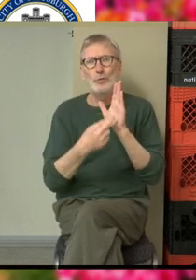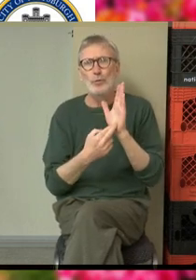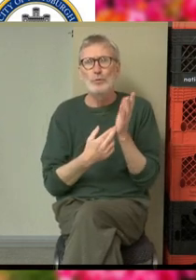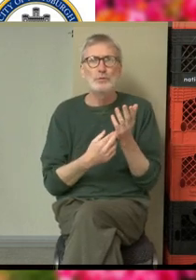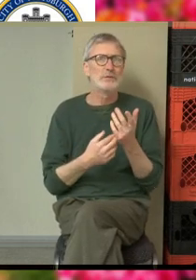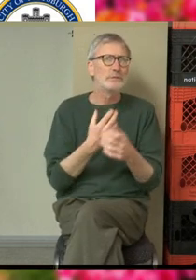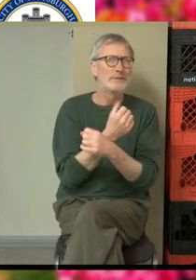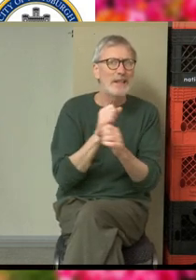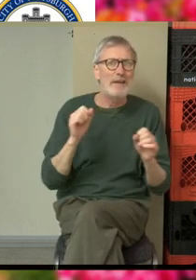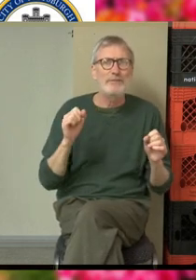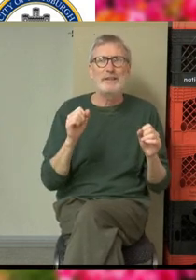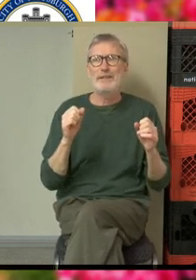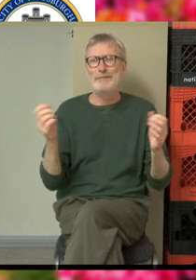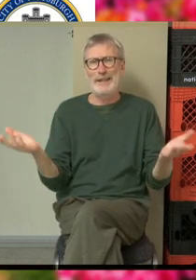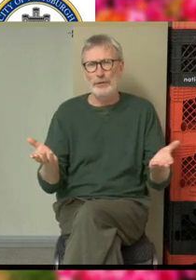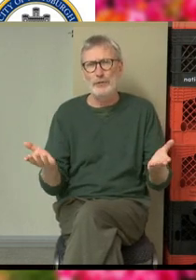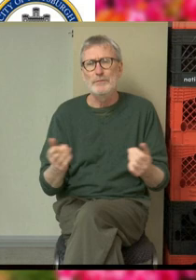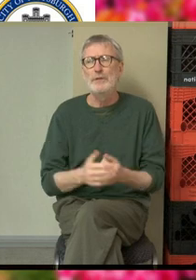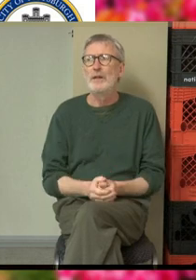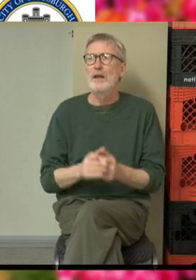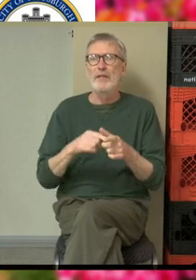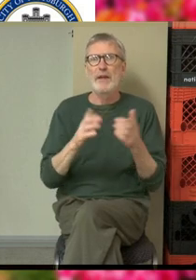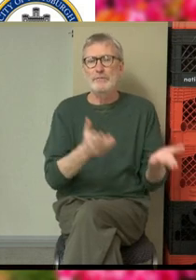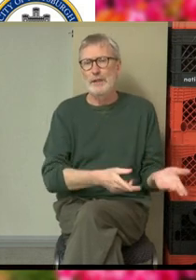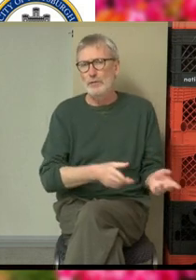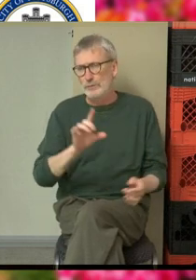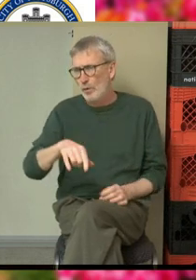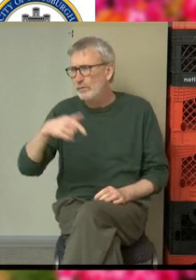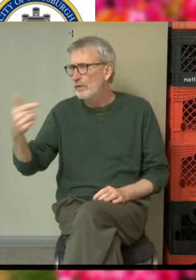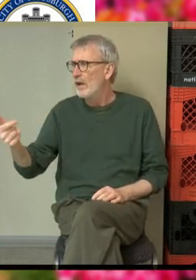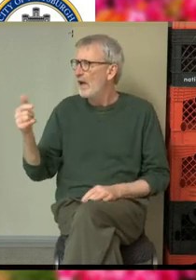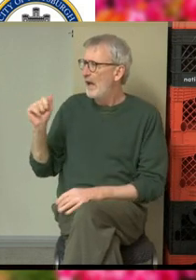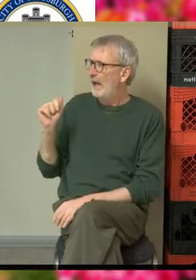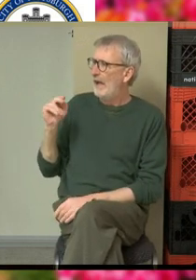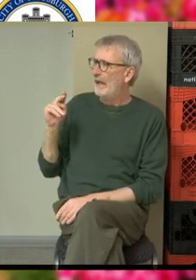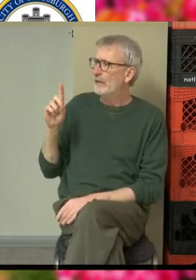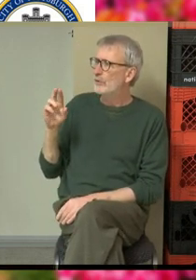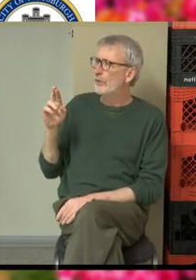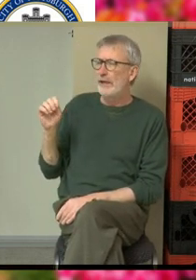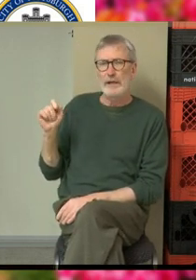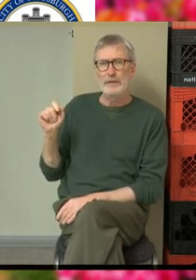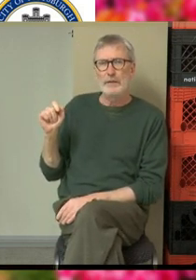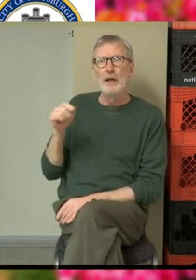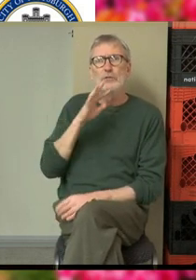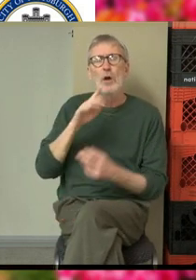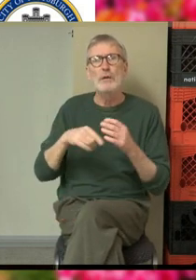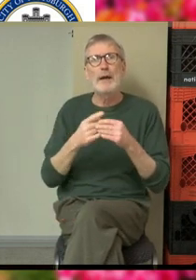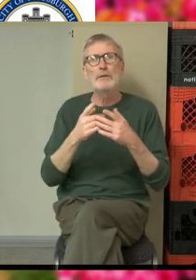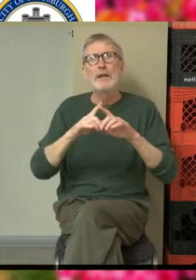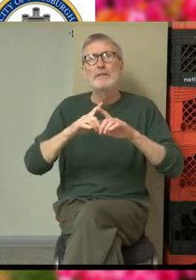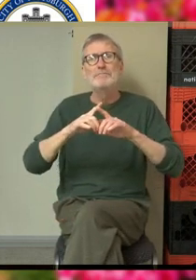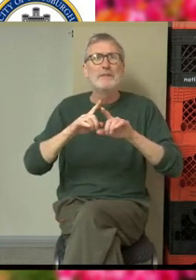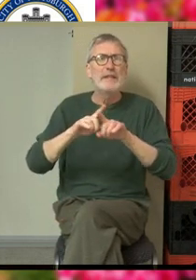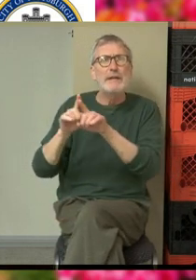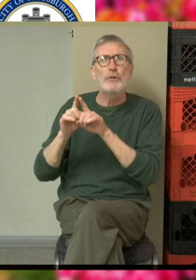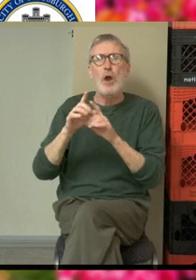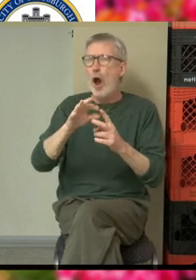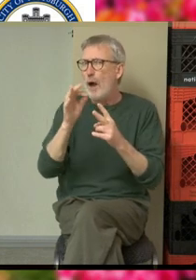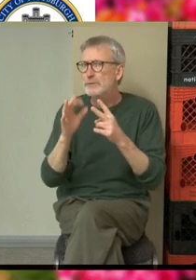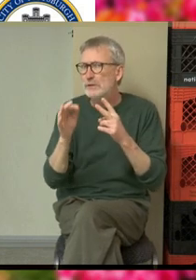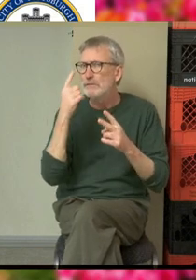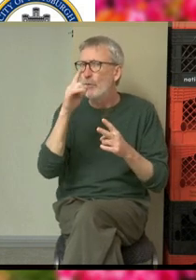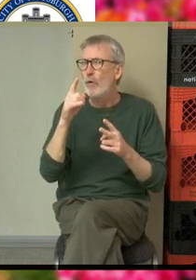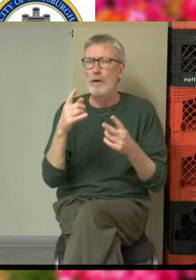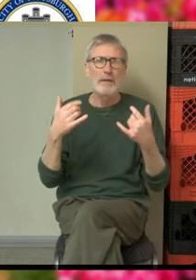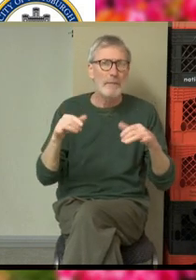safety overview, and then I'll hand it off to Andrea to talk about the concept options, the playground style. We'll talk about